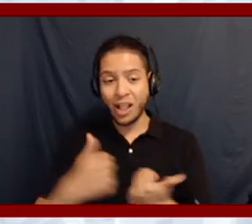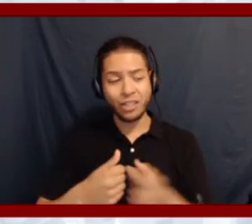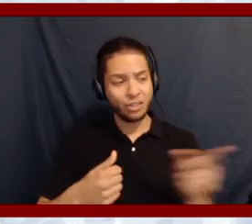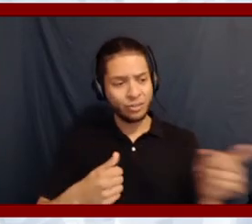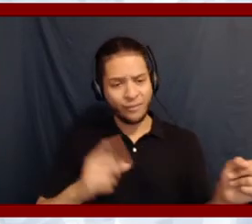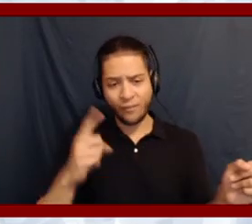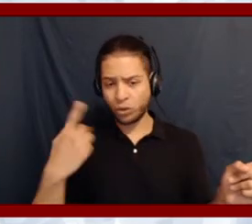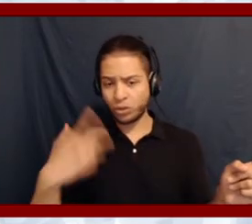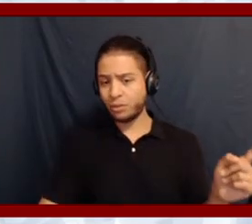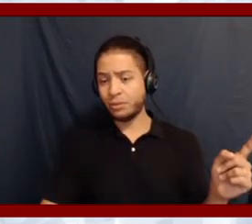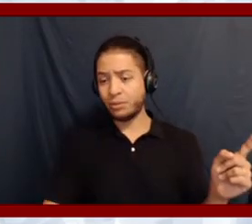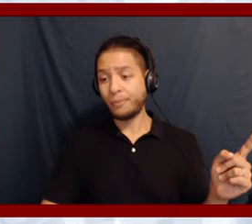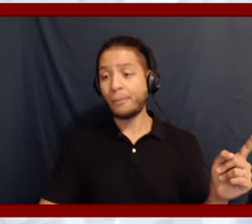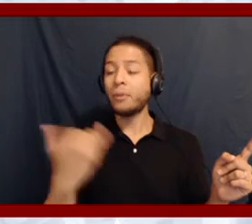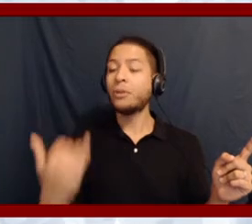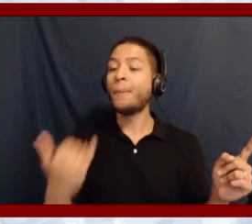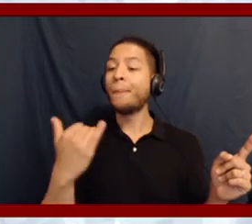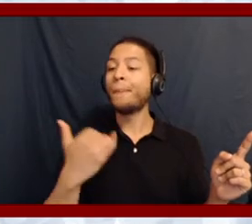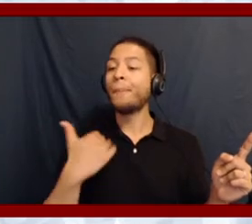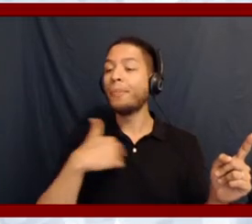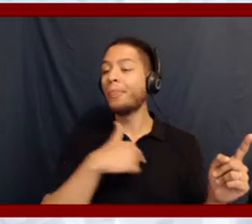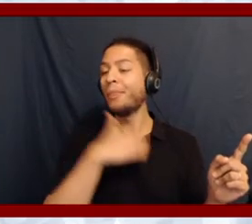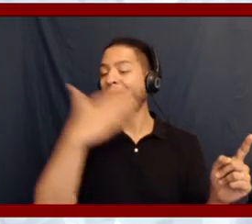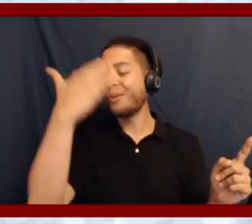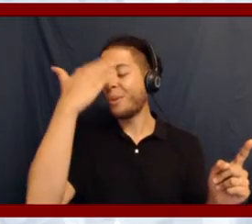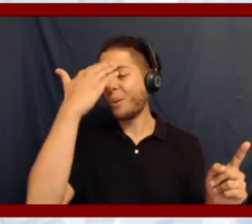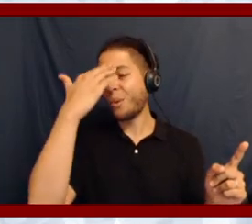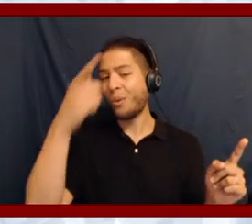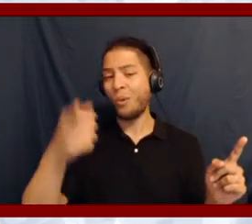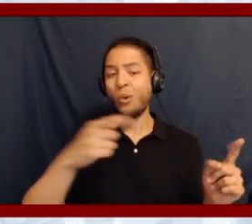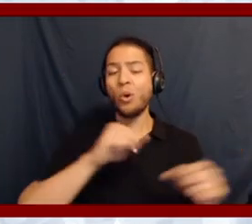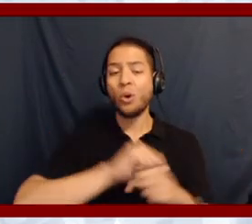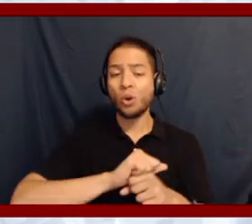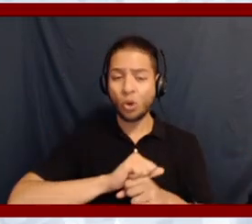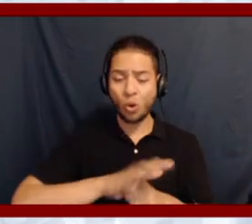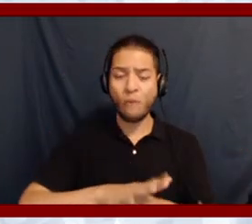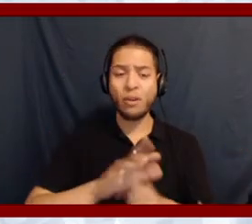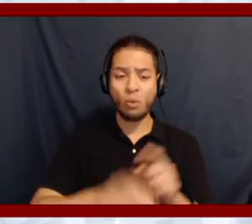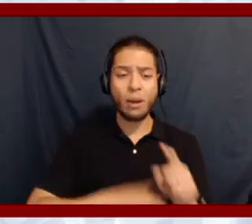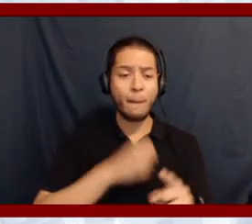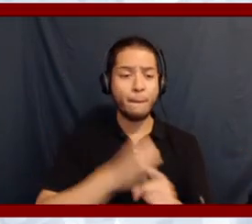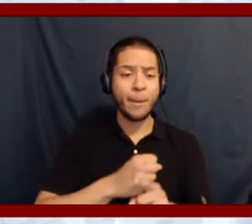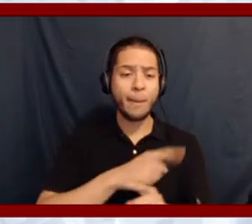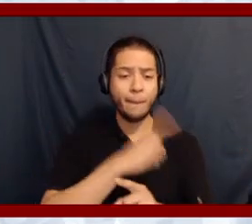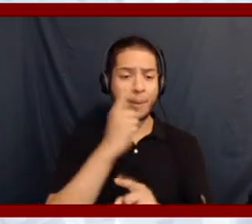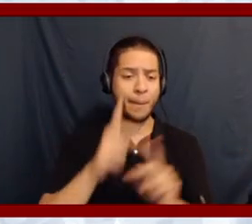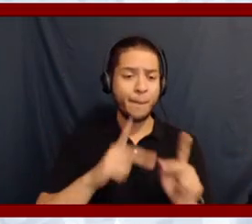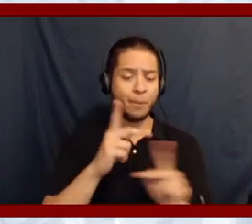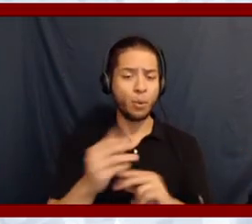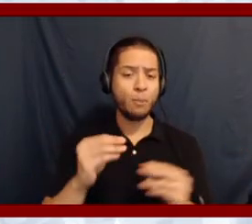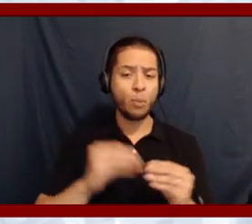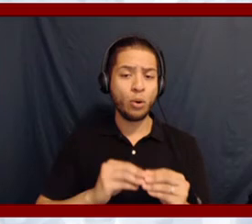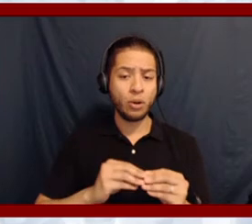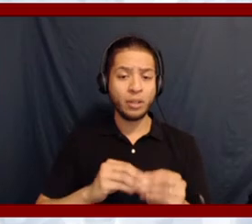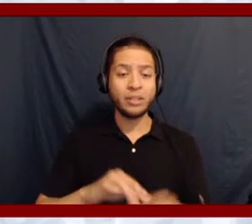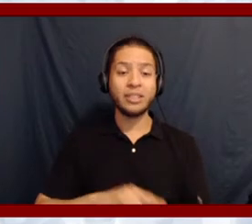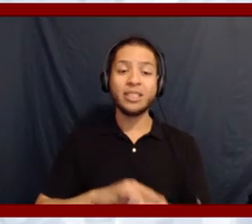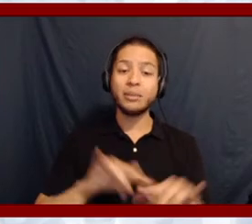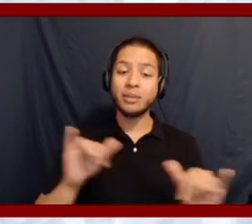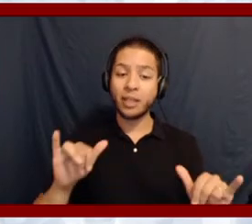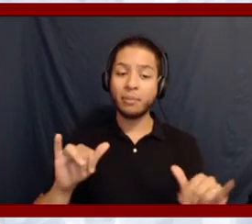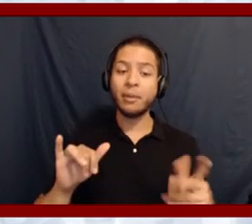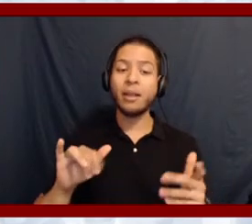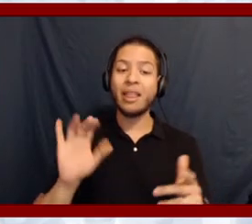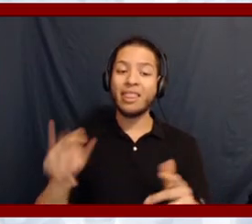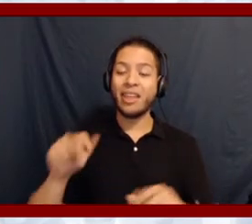We know, as much as we know that the impact of COVID affects Black folks more, we know that the hesitancy